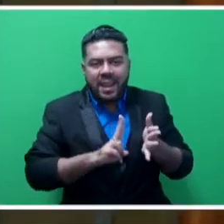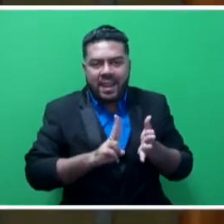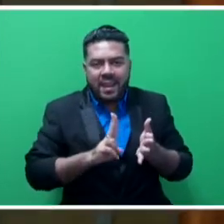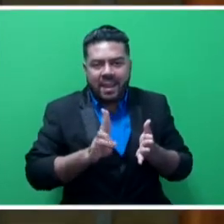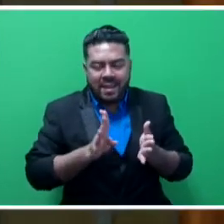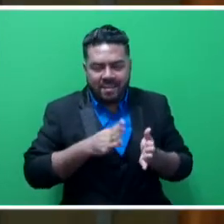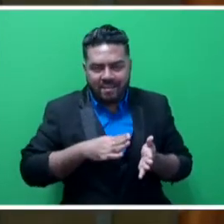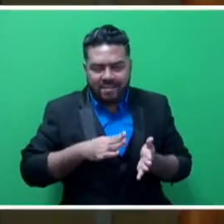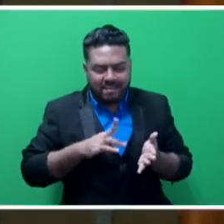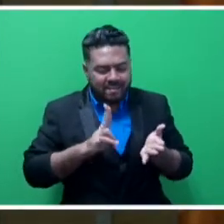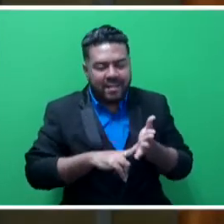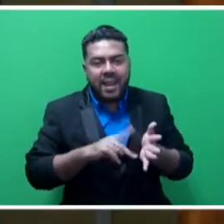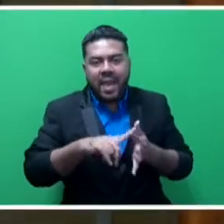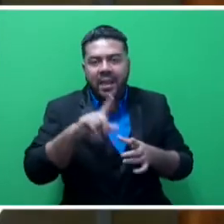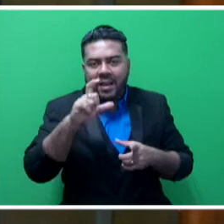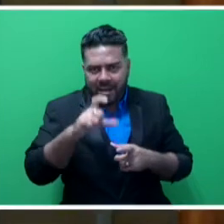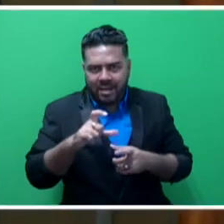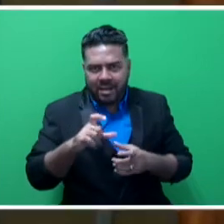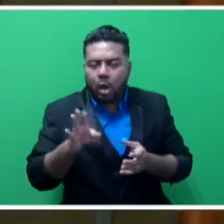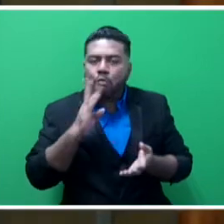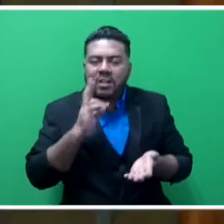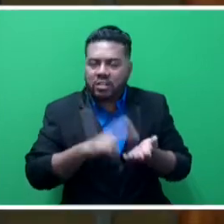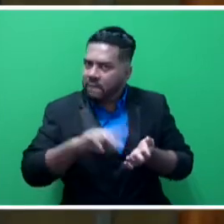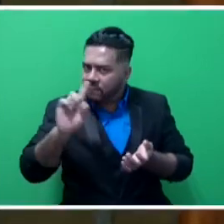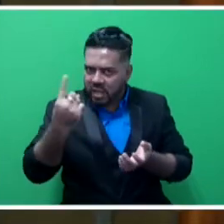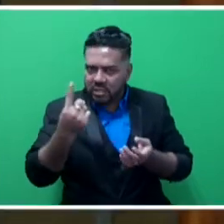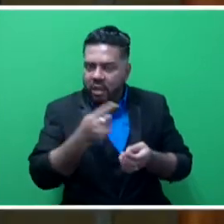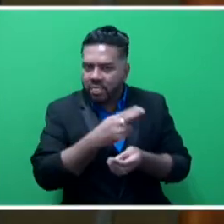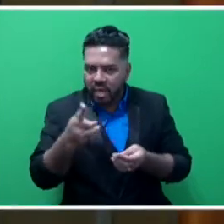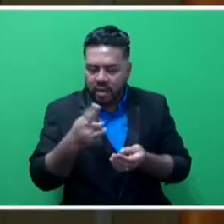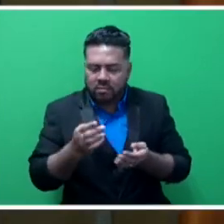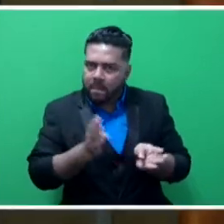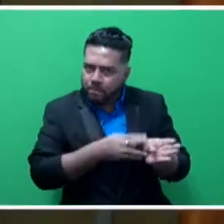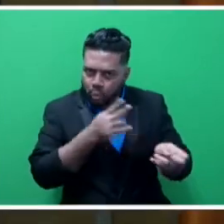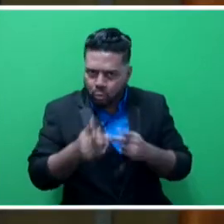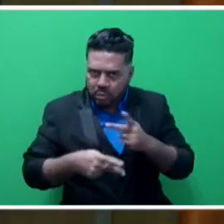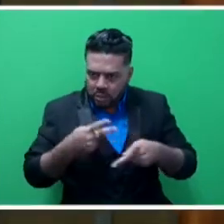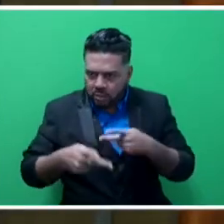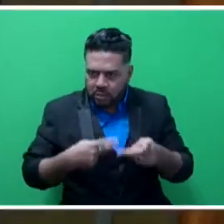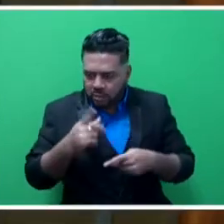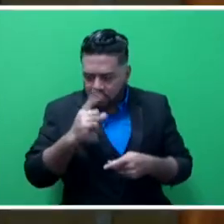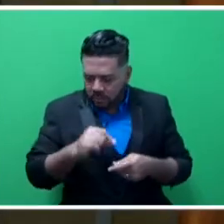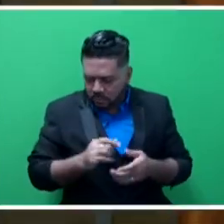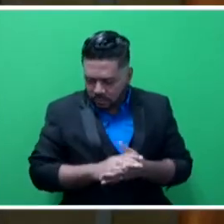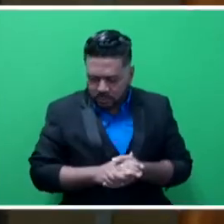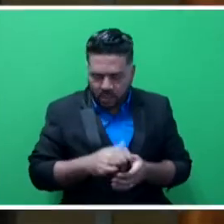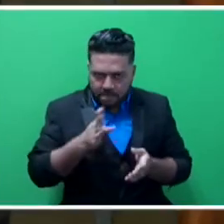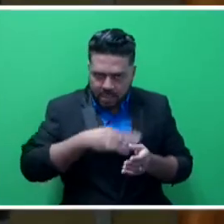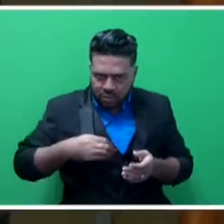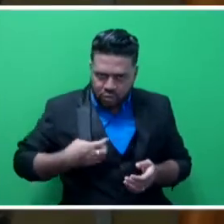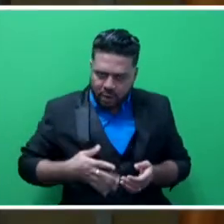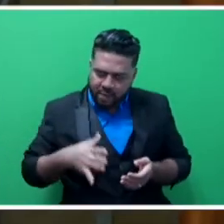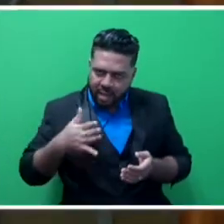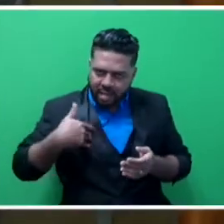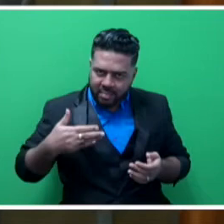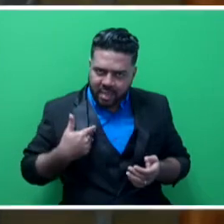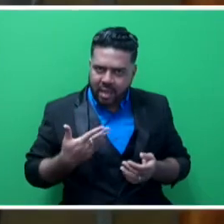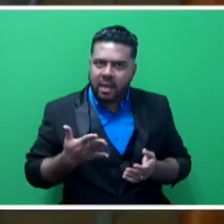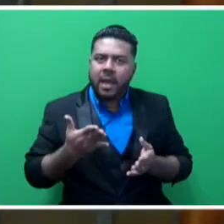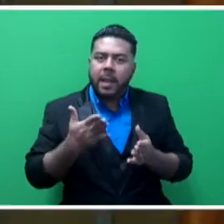ministry. Mr. Speaker, allow me to thank Ministry of Health and Medical